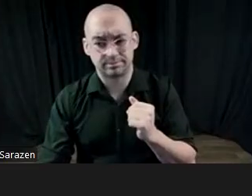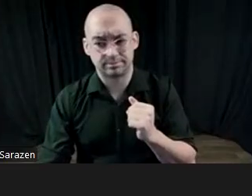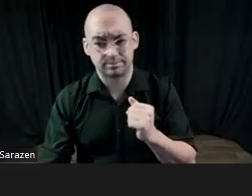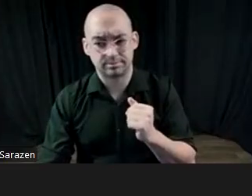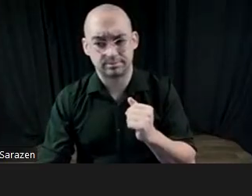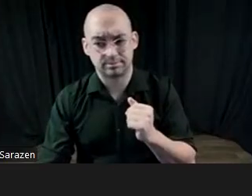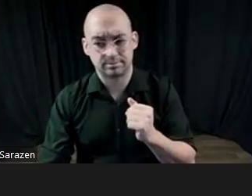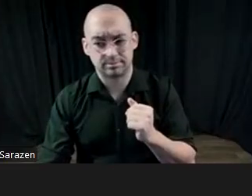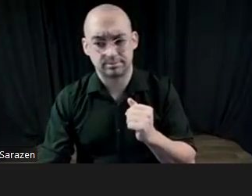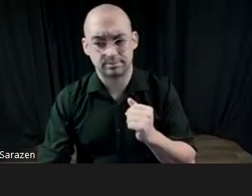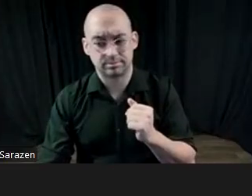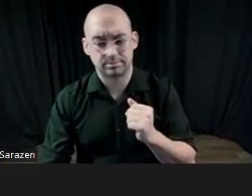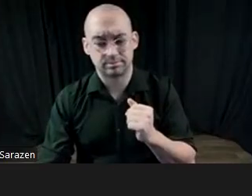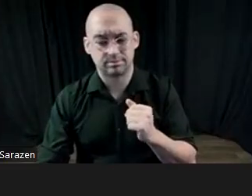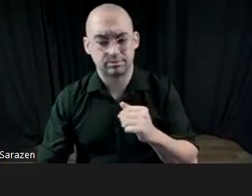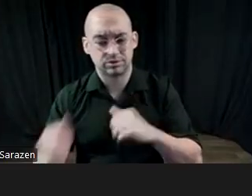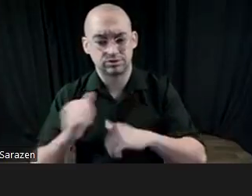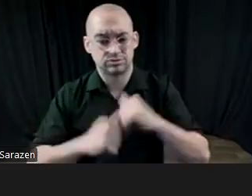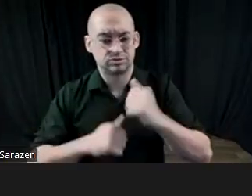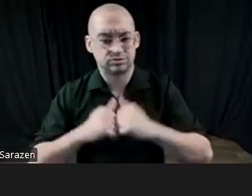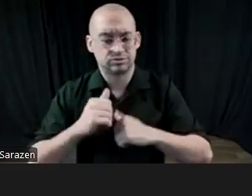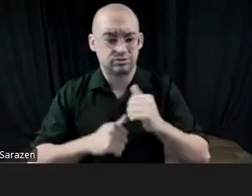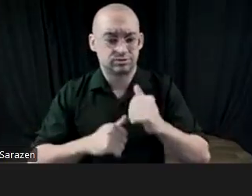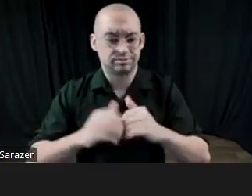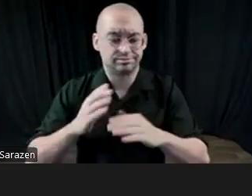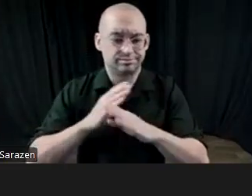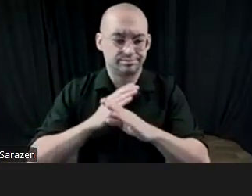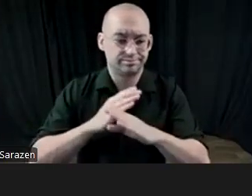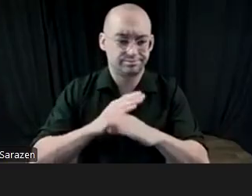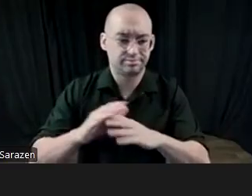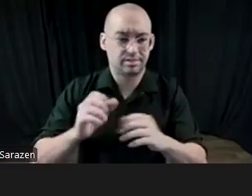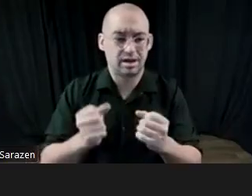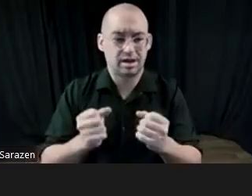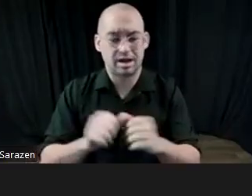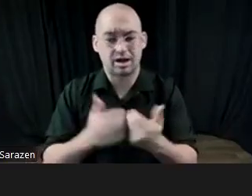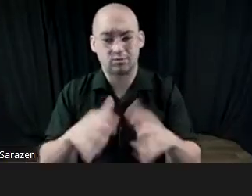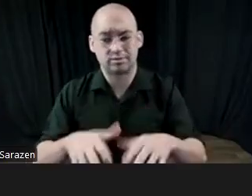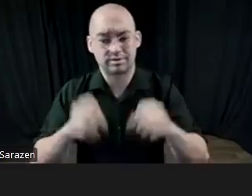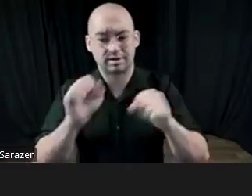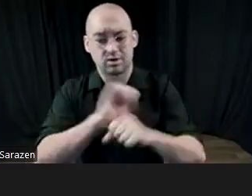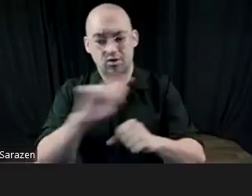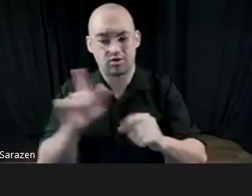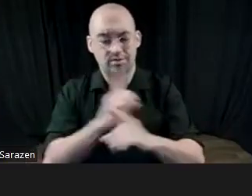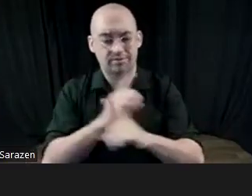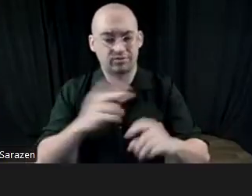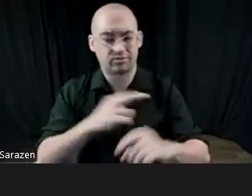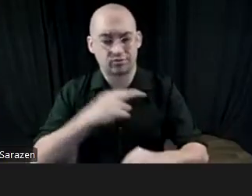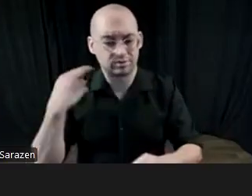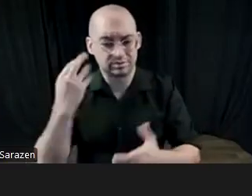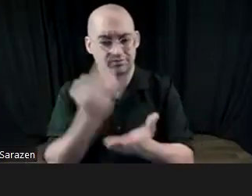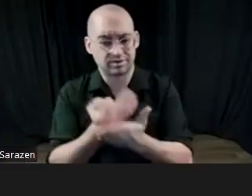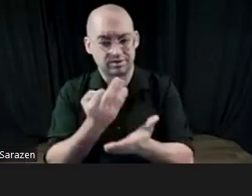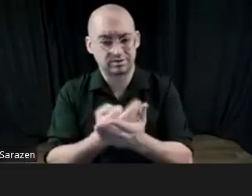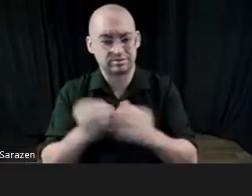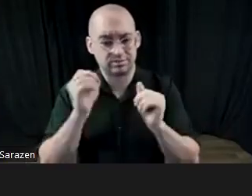implementation. How does one take all of the many and varied risks, right? Risk factors and